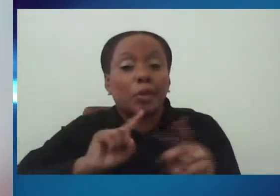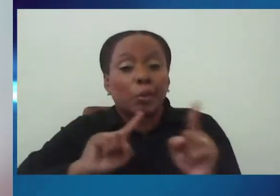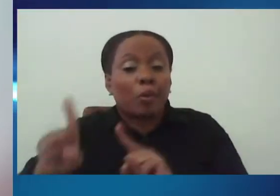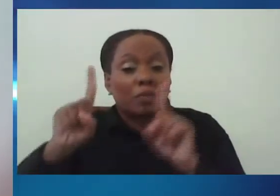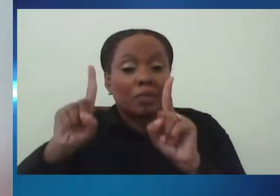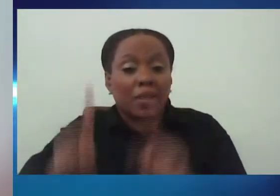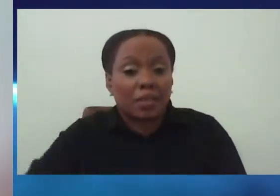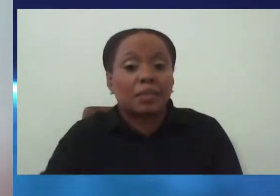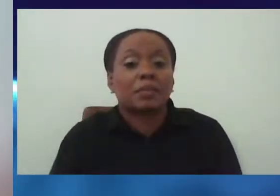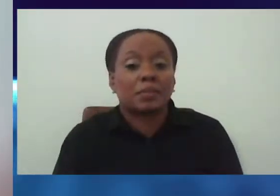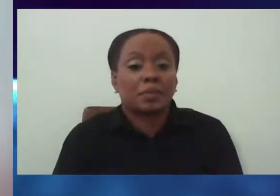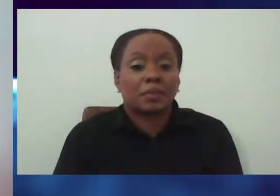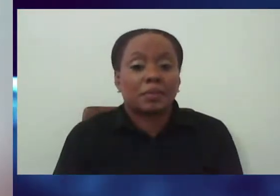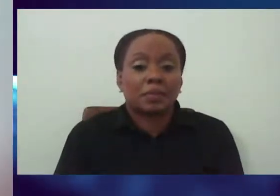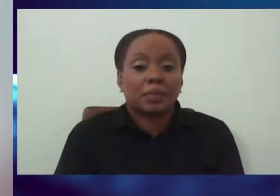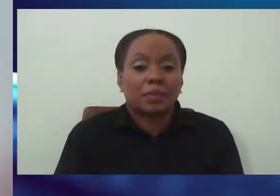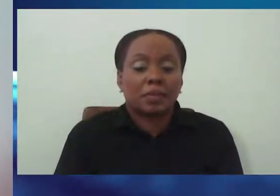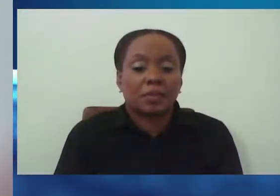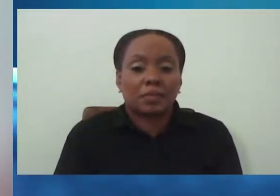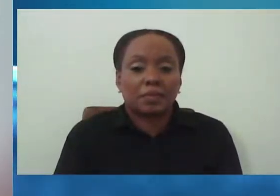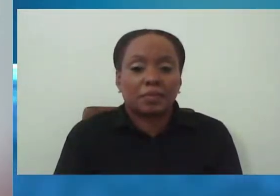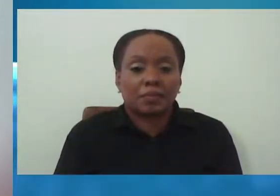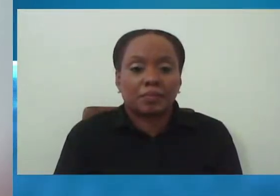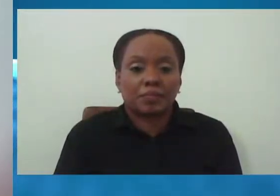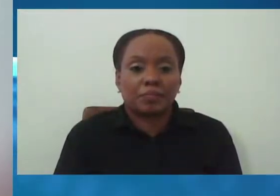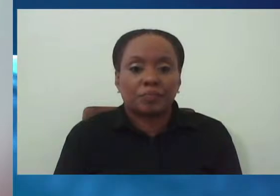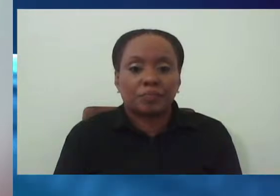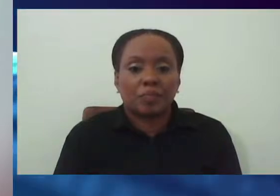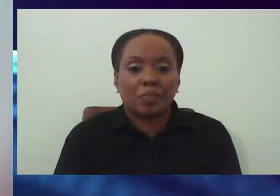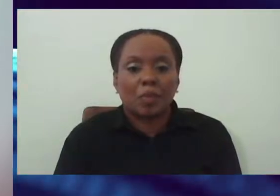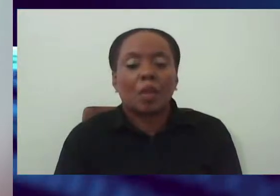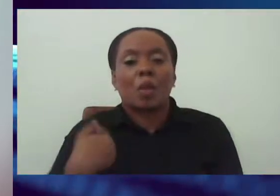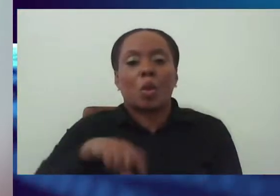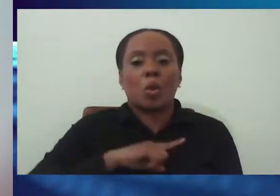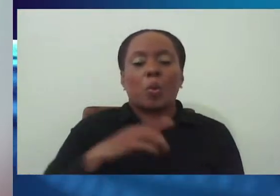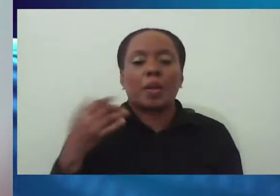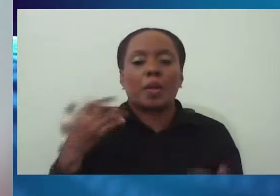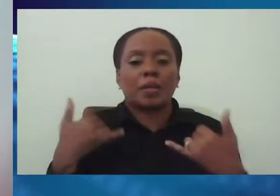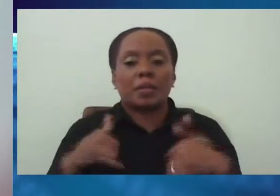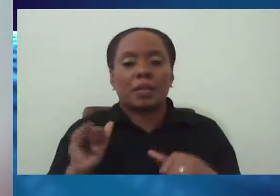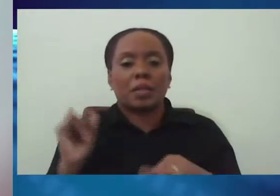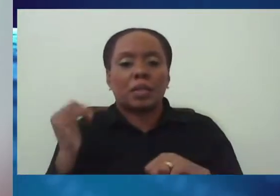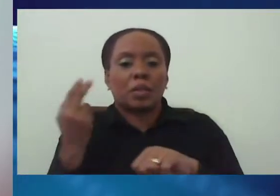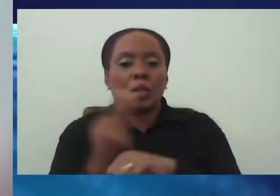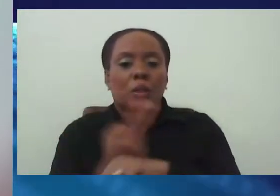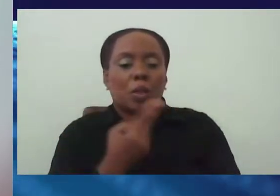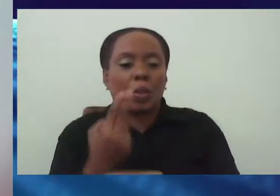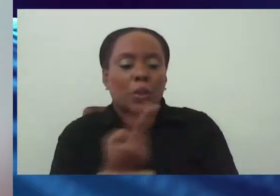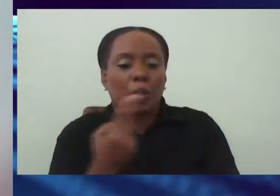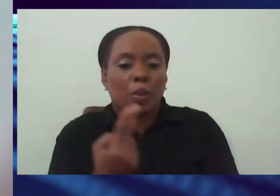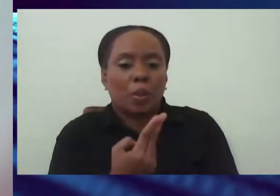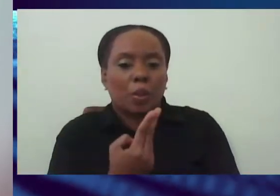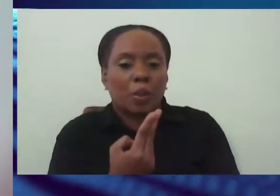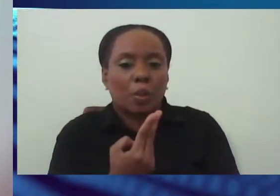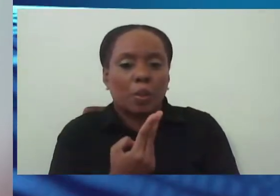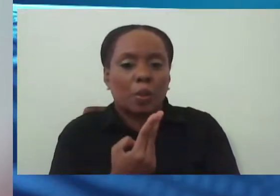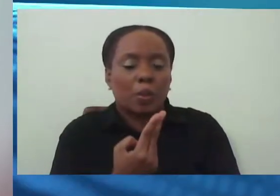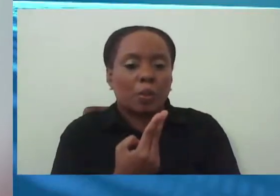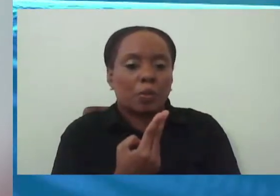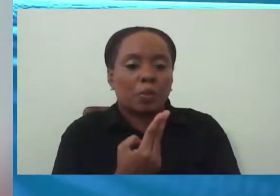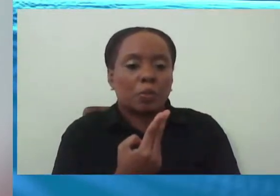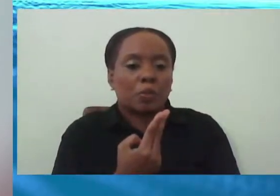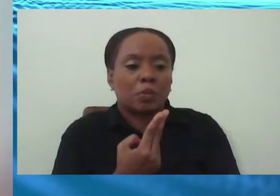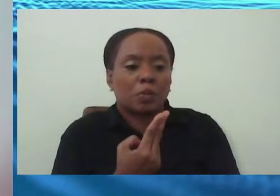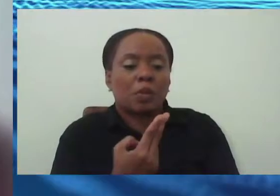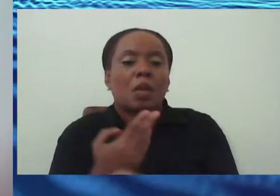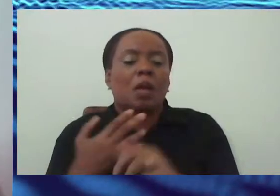We have traditionally used, and we still formally use, the idea of an exposure around